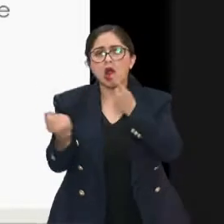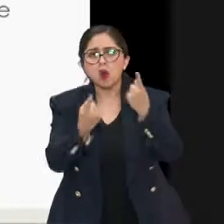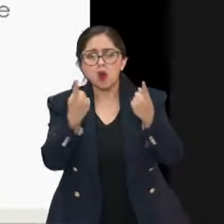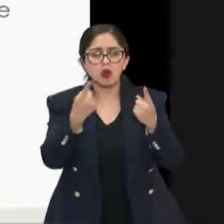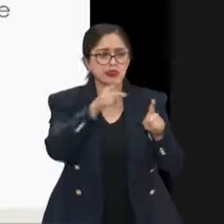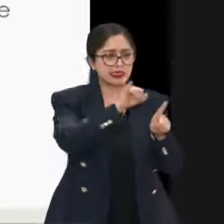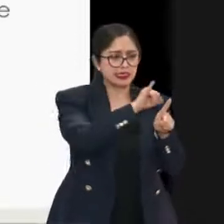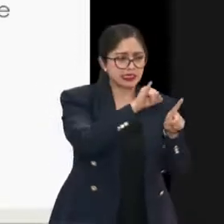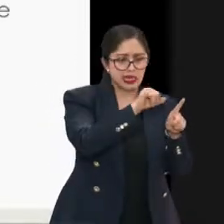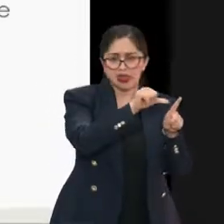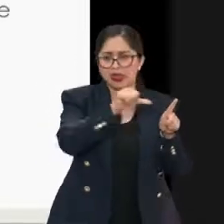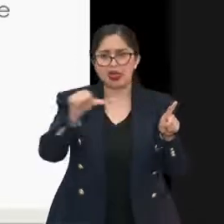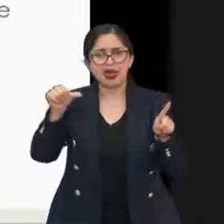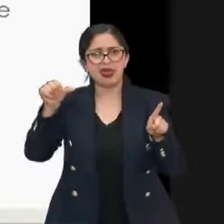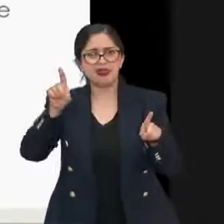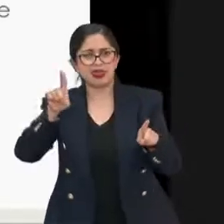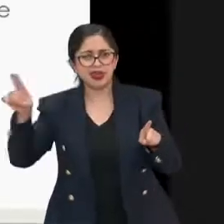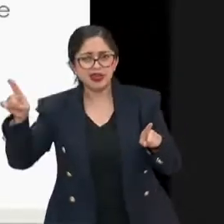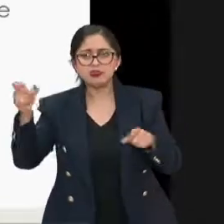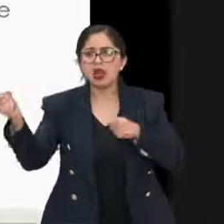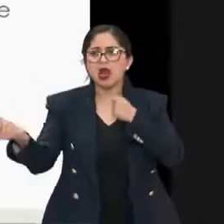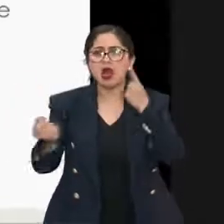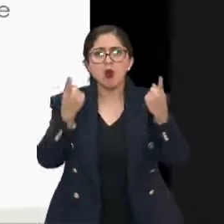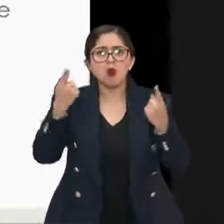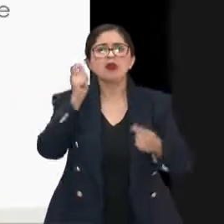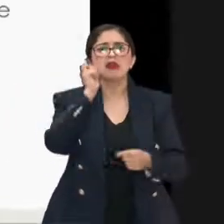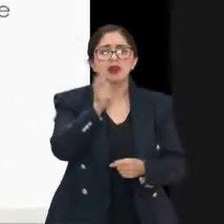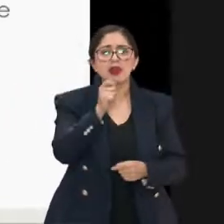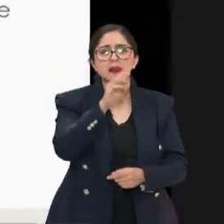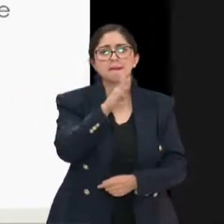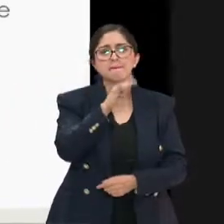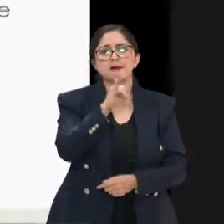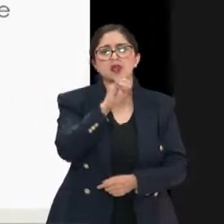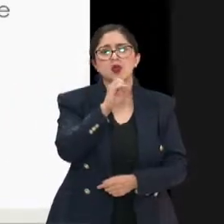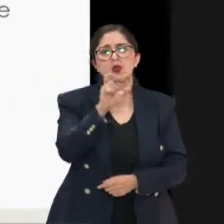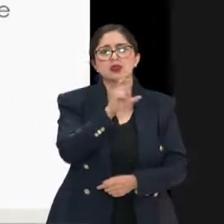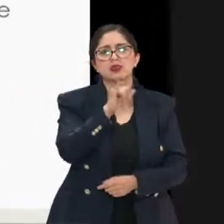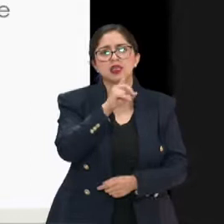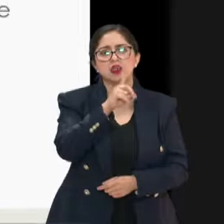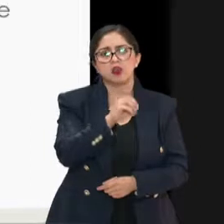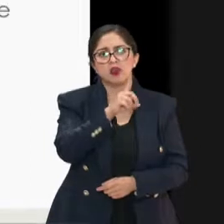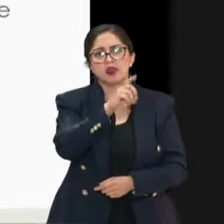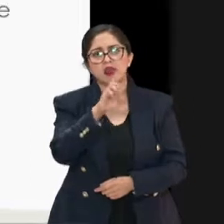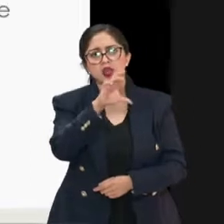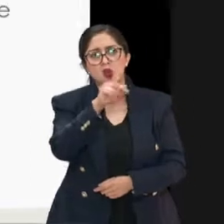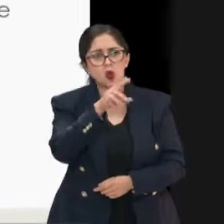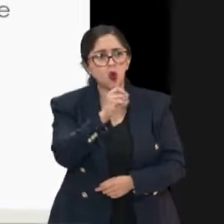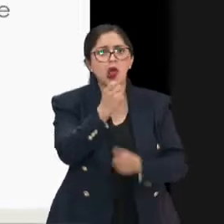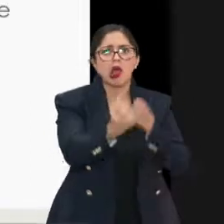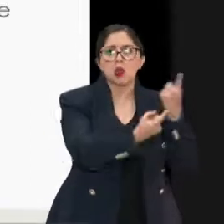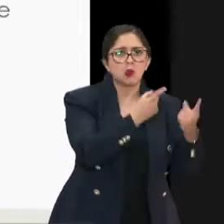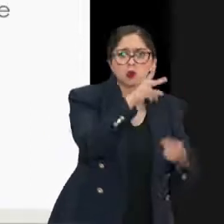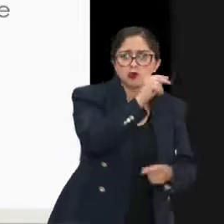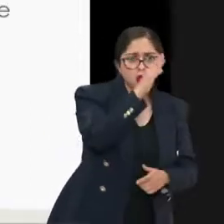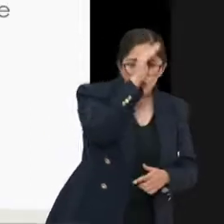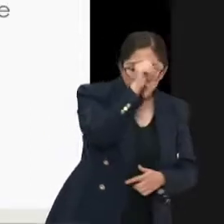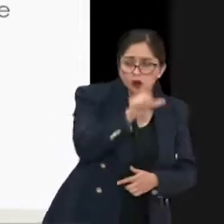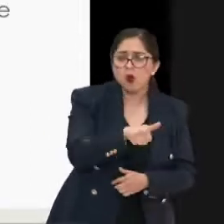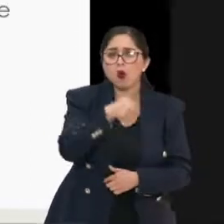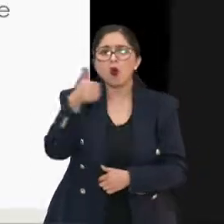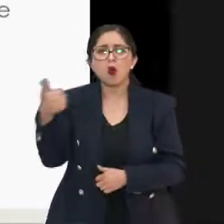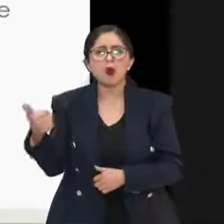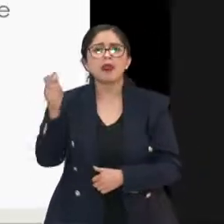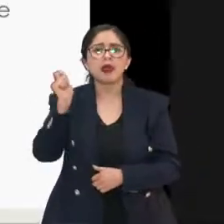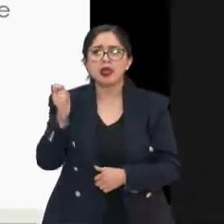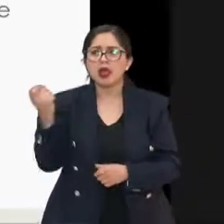fitted the previous polarization of the elections. So they were, for example, there